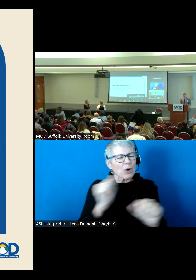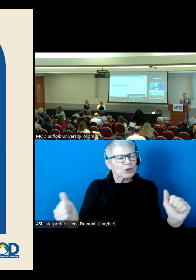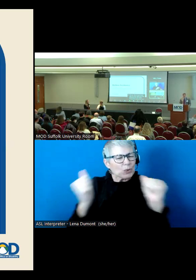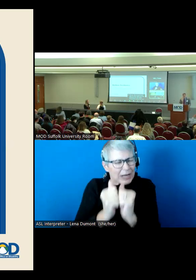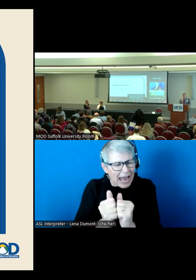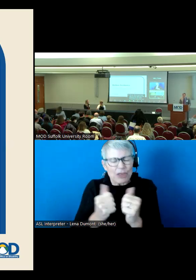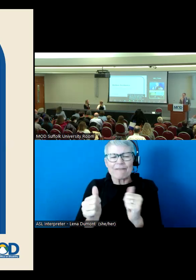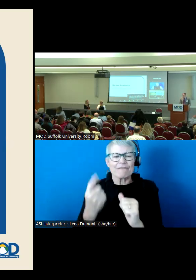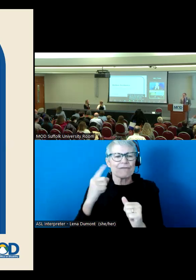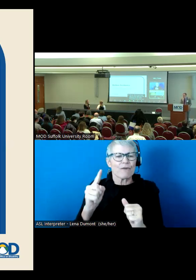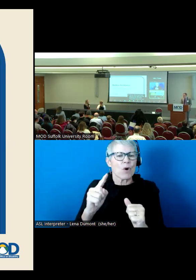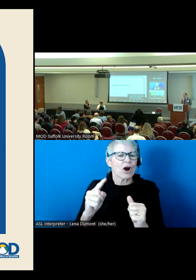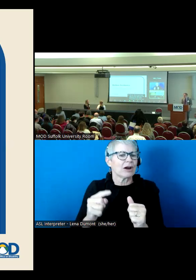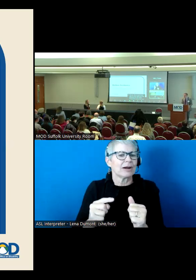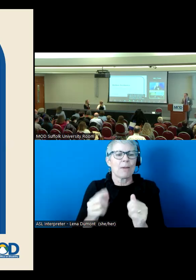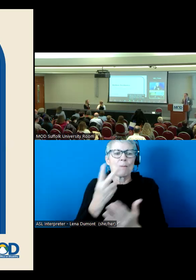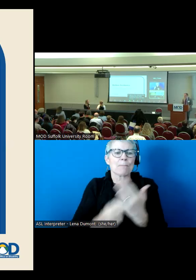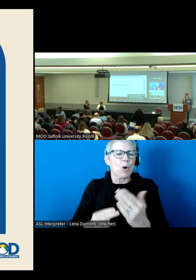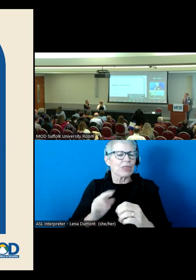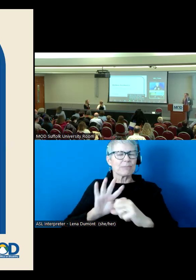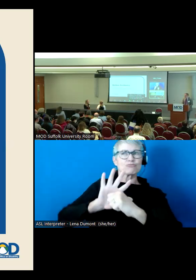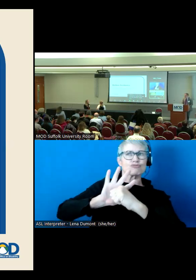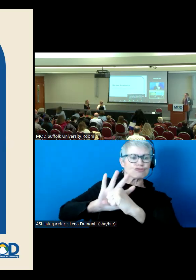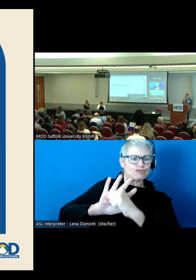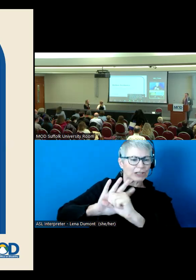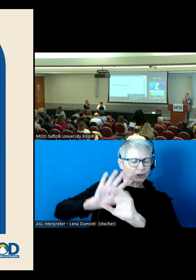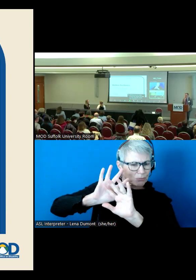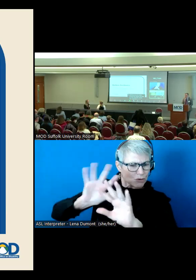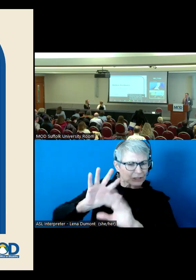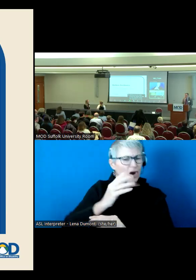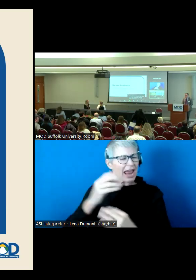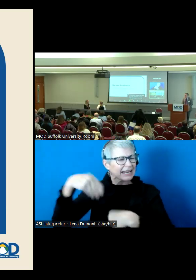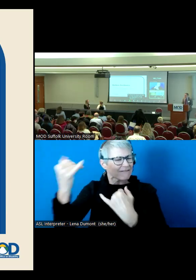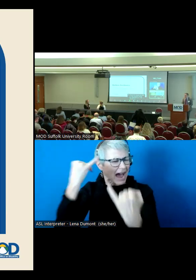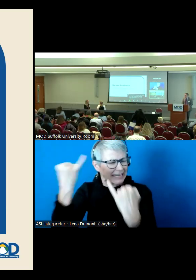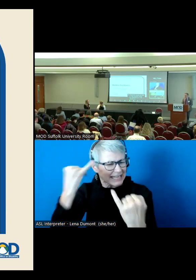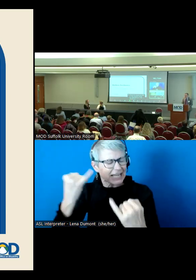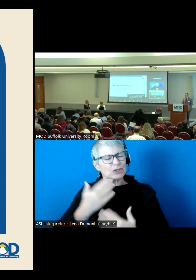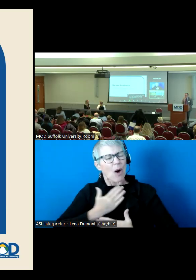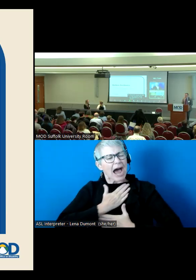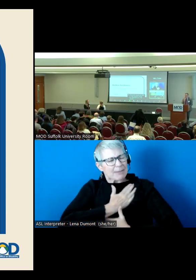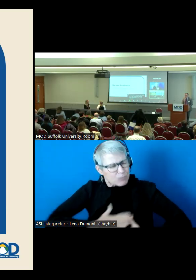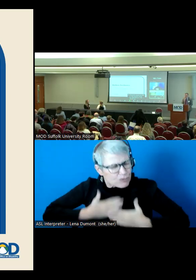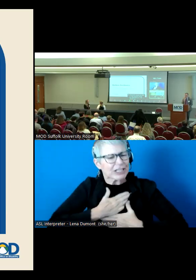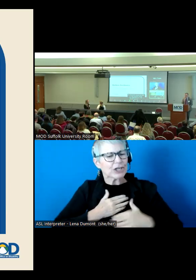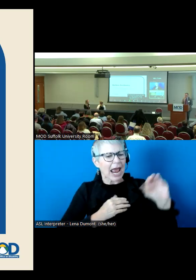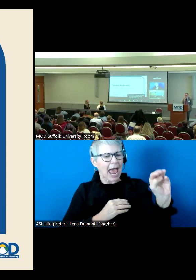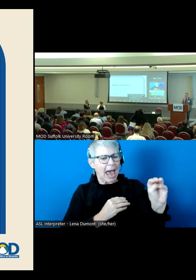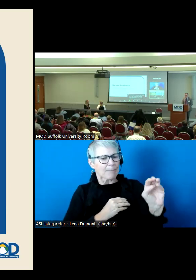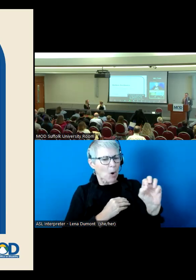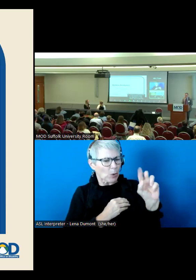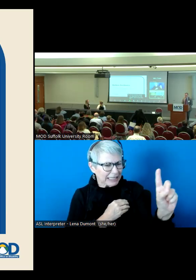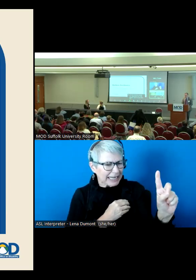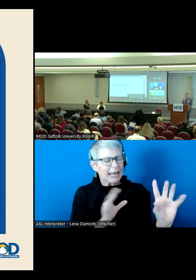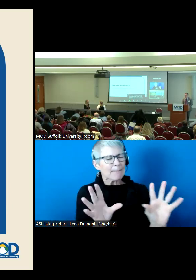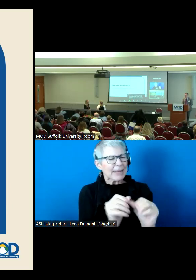concept. And I appreciate a lot of the guidance and that I get from both Mary and Julia in the meetings we have.